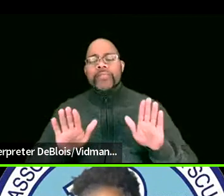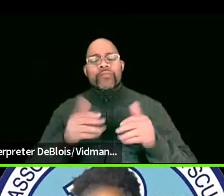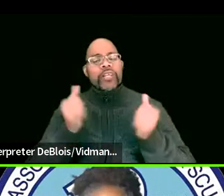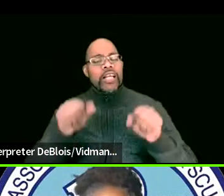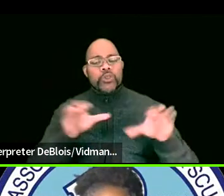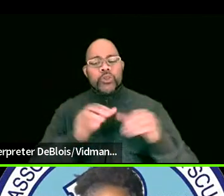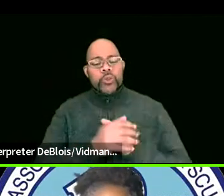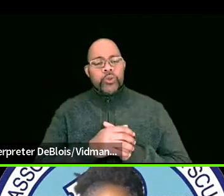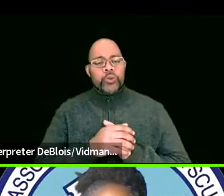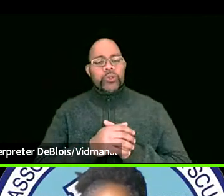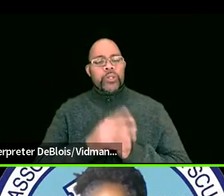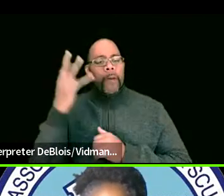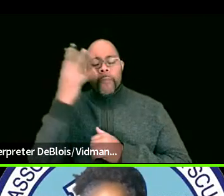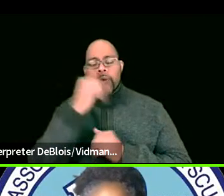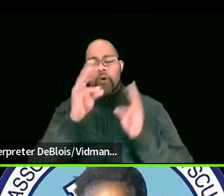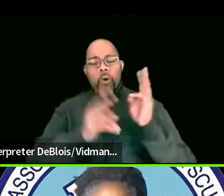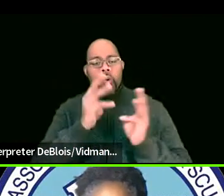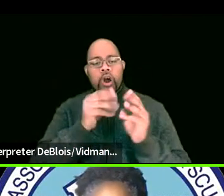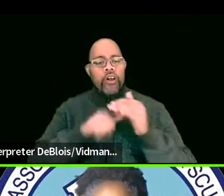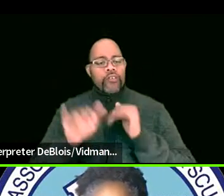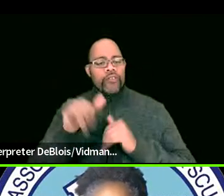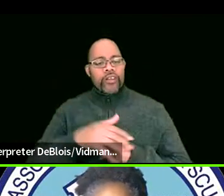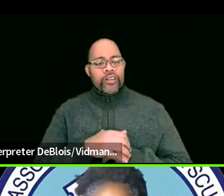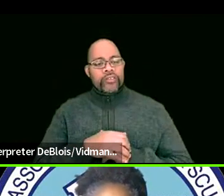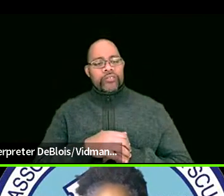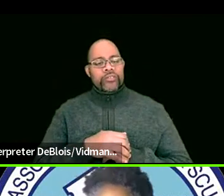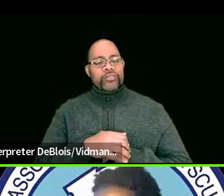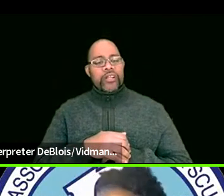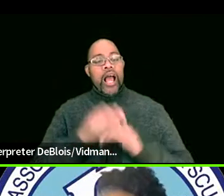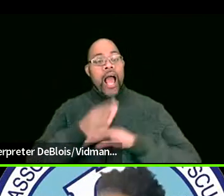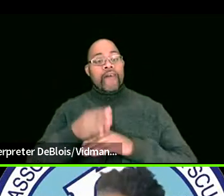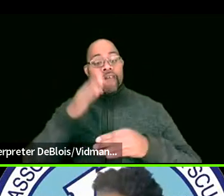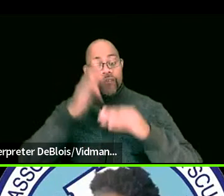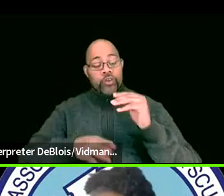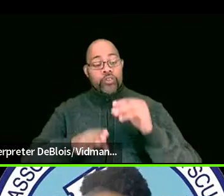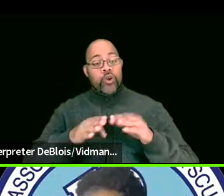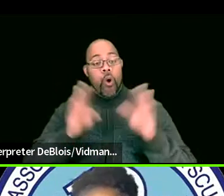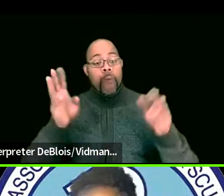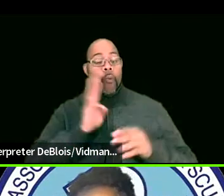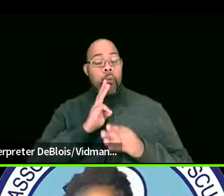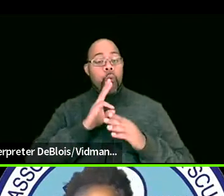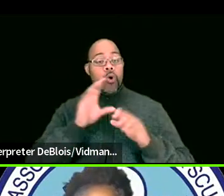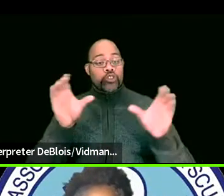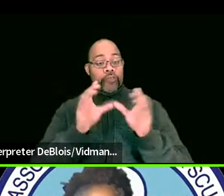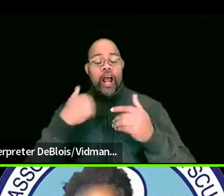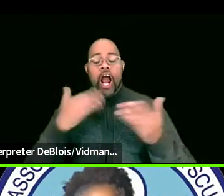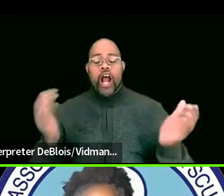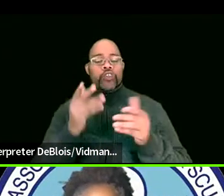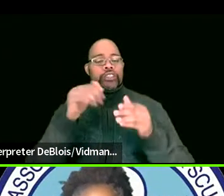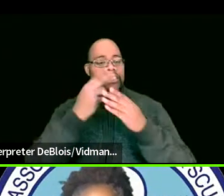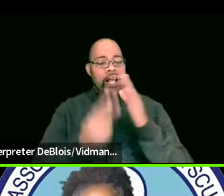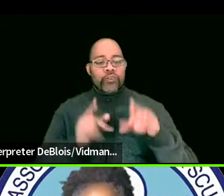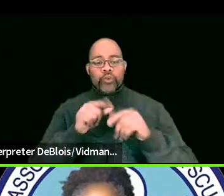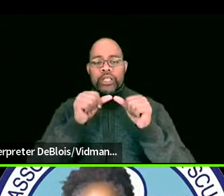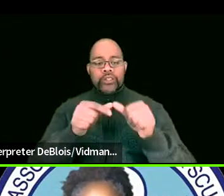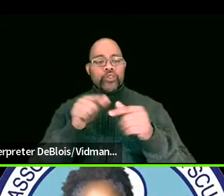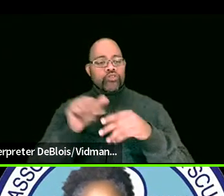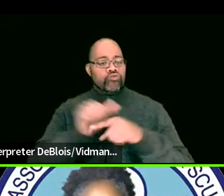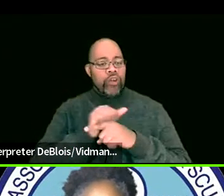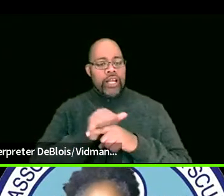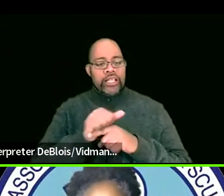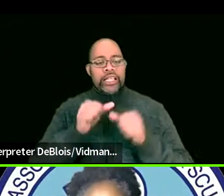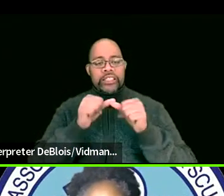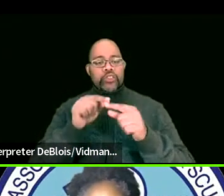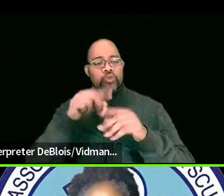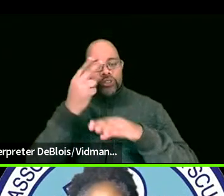do. It's a beautiful world under there. After you complete your open water certification, I encourage divers to continue their training,